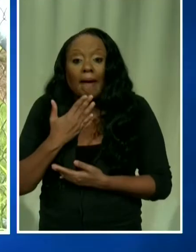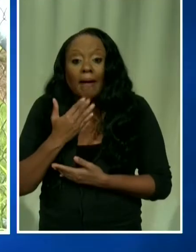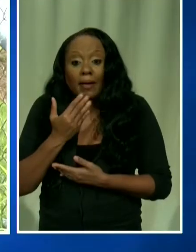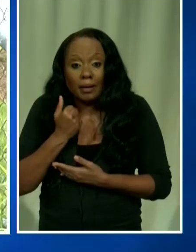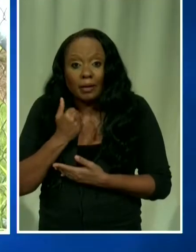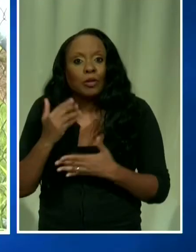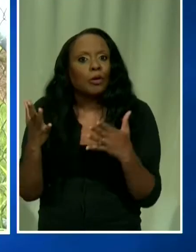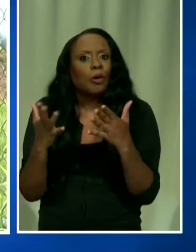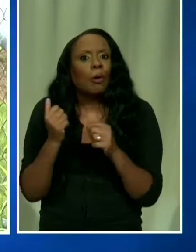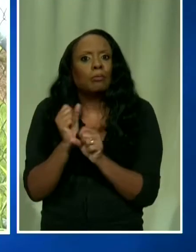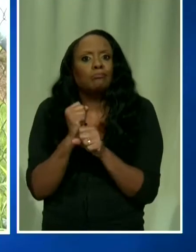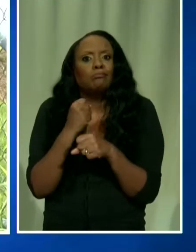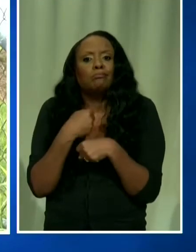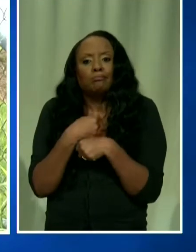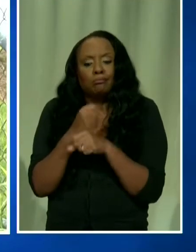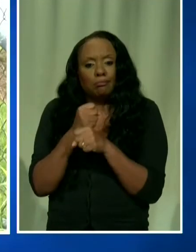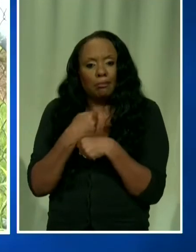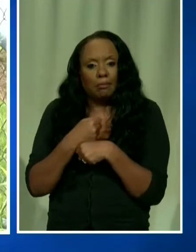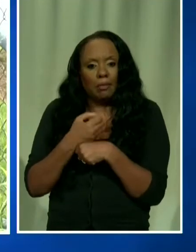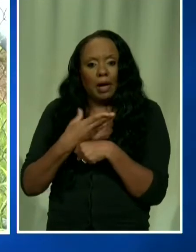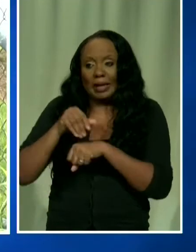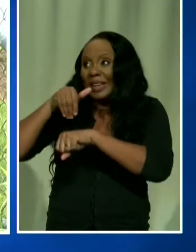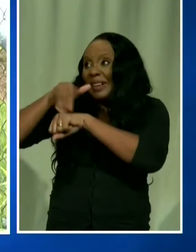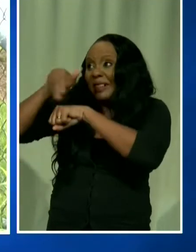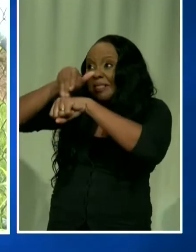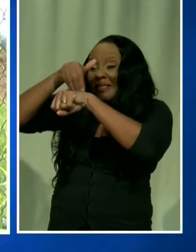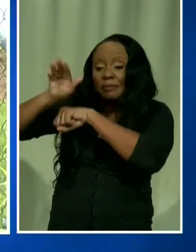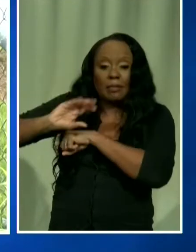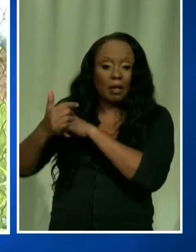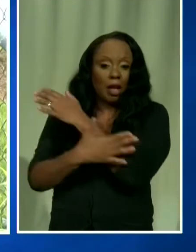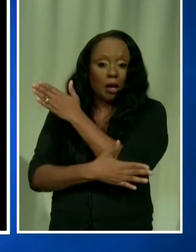produce and export our product.